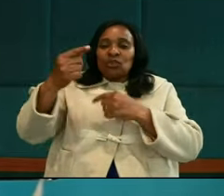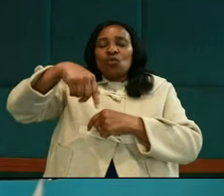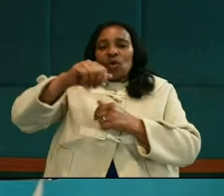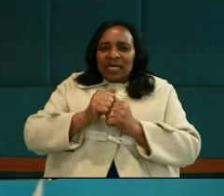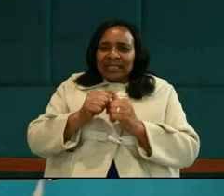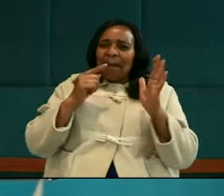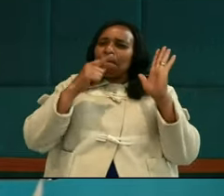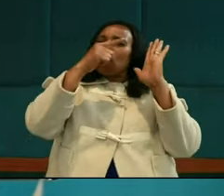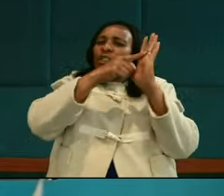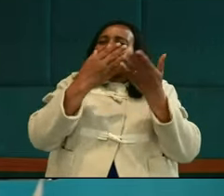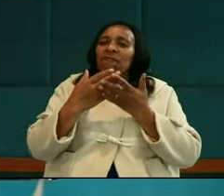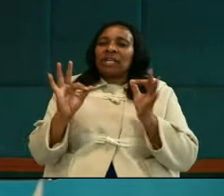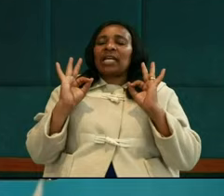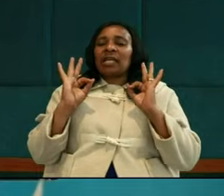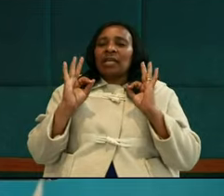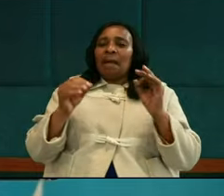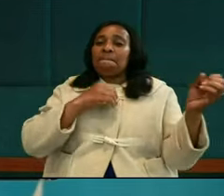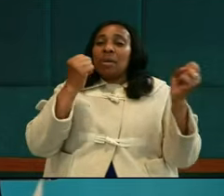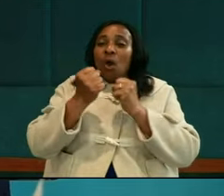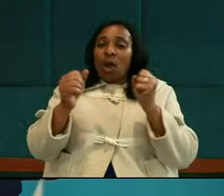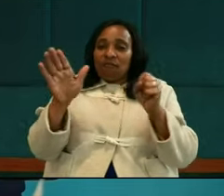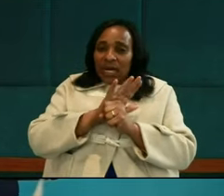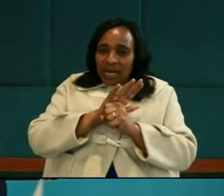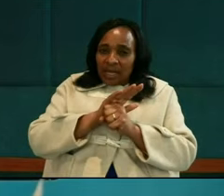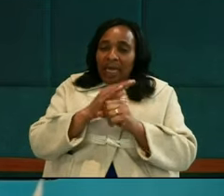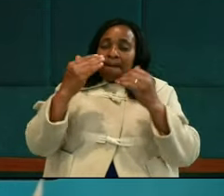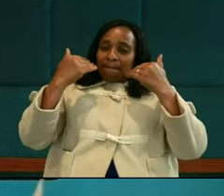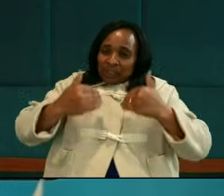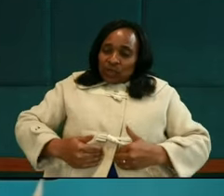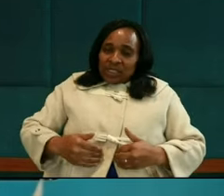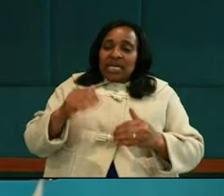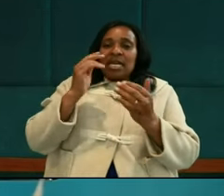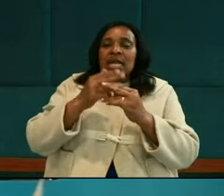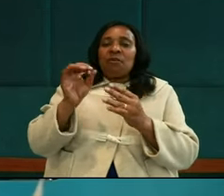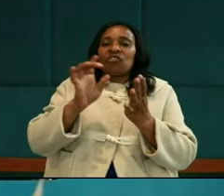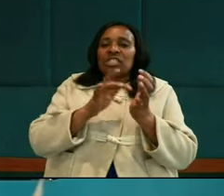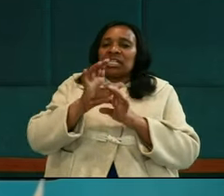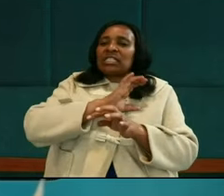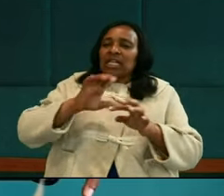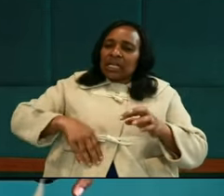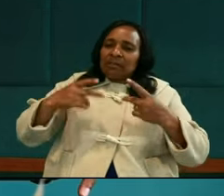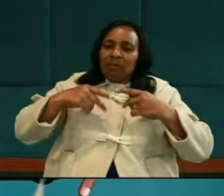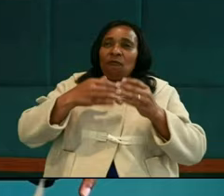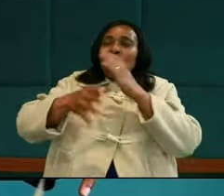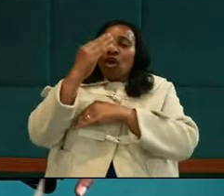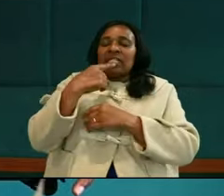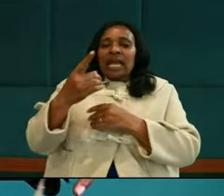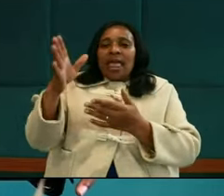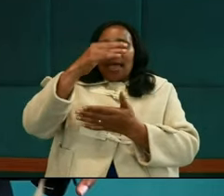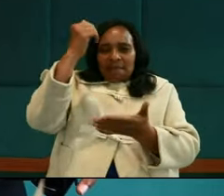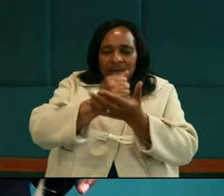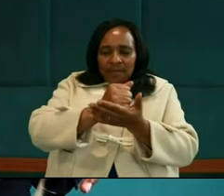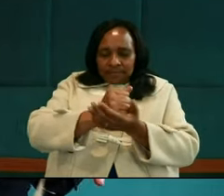pointedly, powerfully, and personally. In the name of Jesus Christ and the people of God, say, Amen.